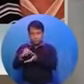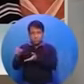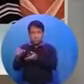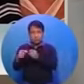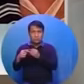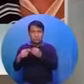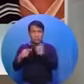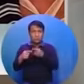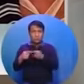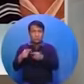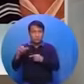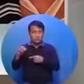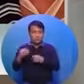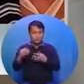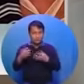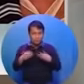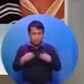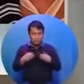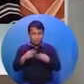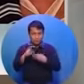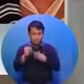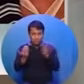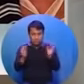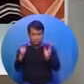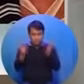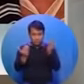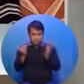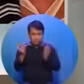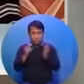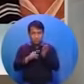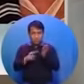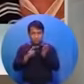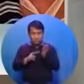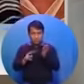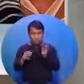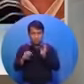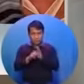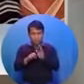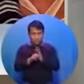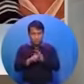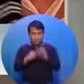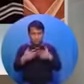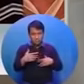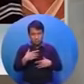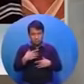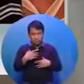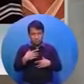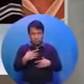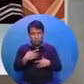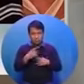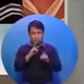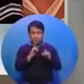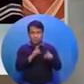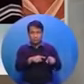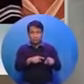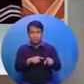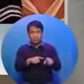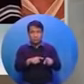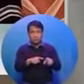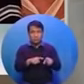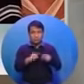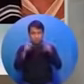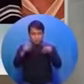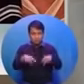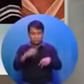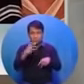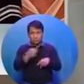to a non-deceptive when compared to a validation sample. The likelihood that the responses was produced by a person who